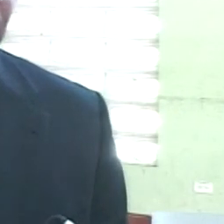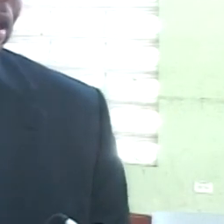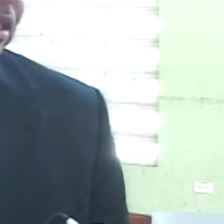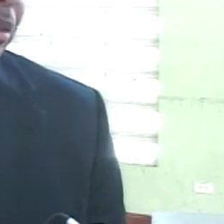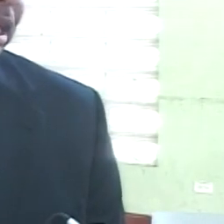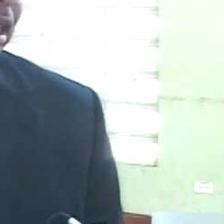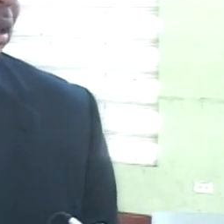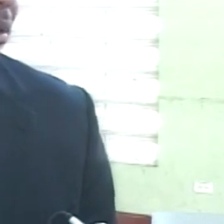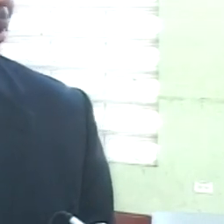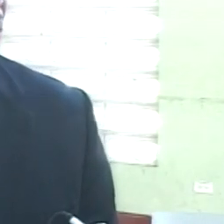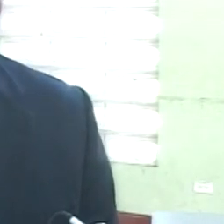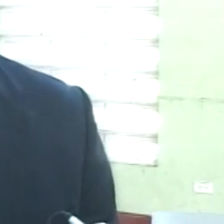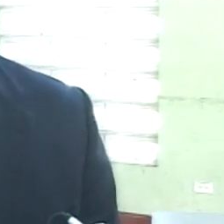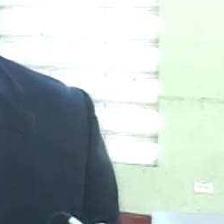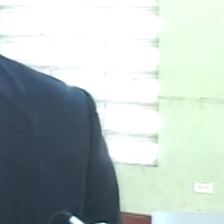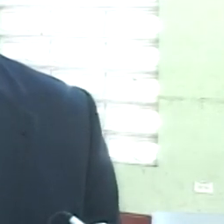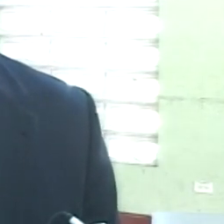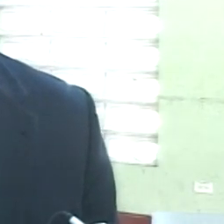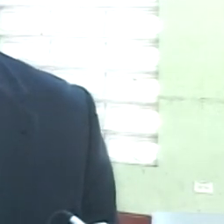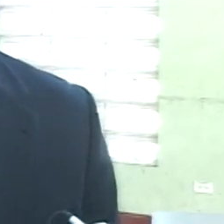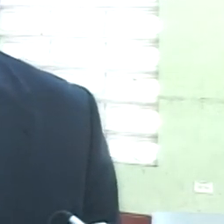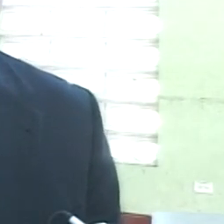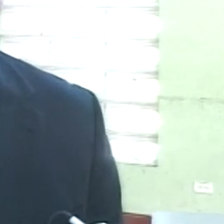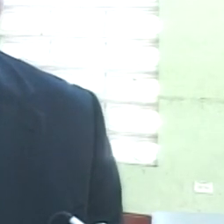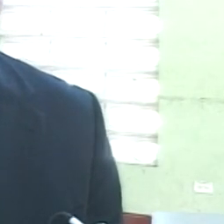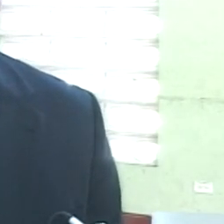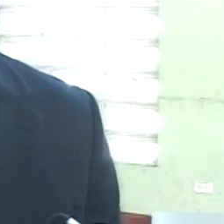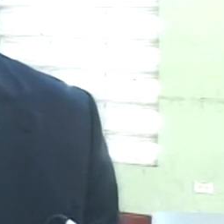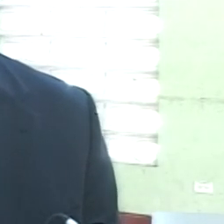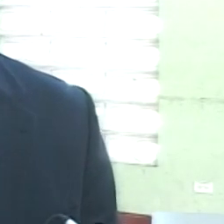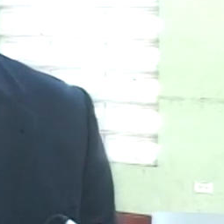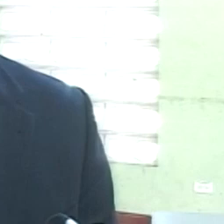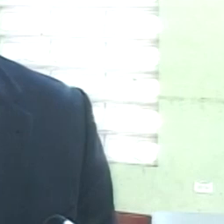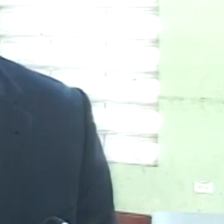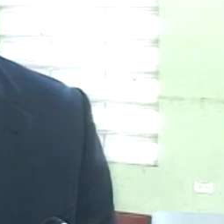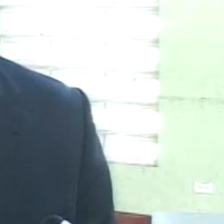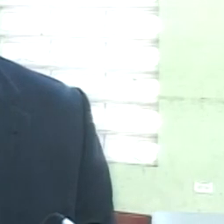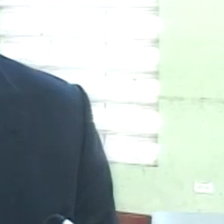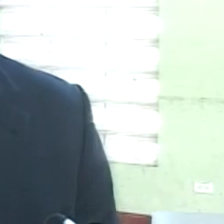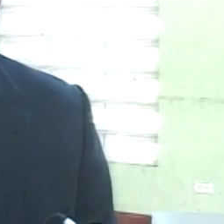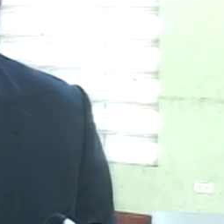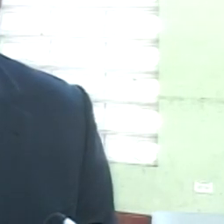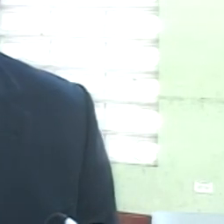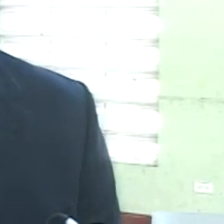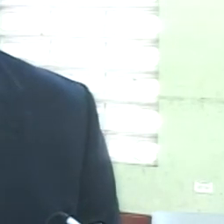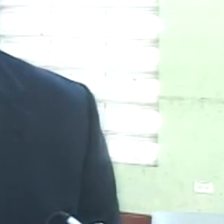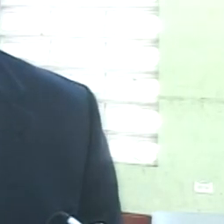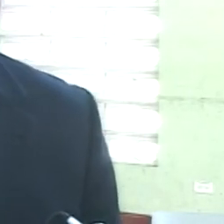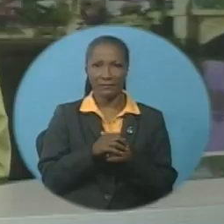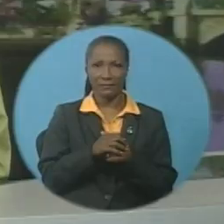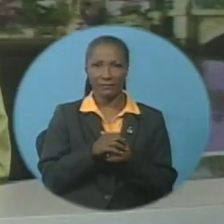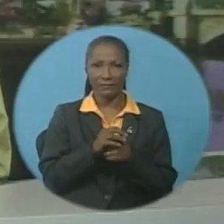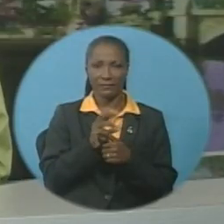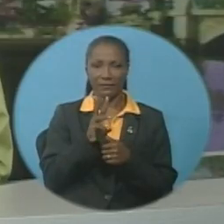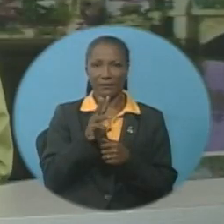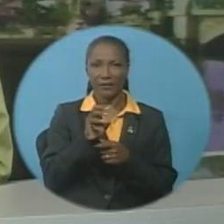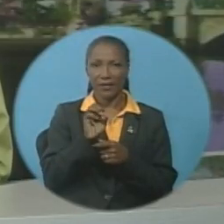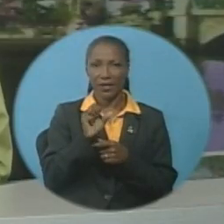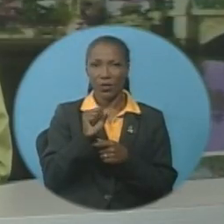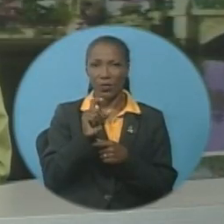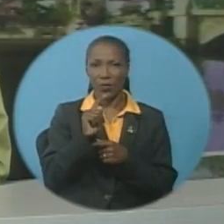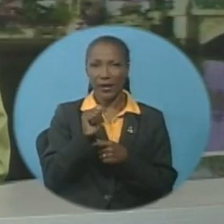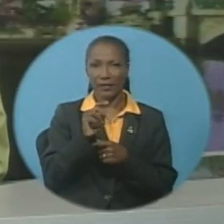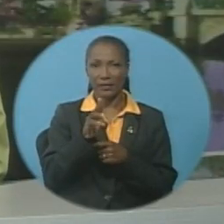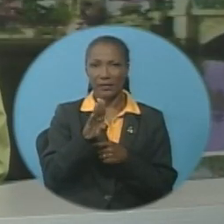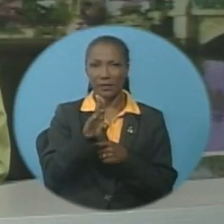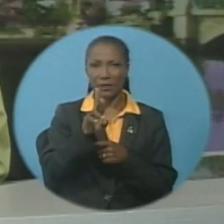would make a determination as to who they prefer to accept as members. And